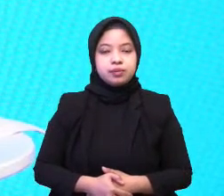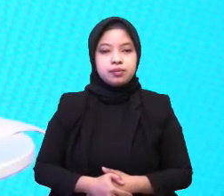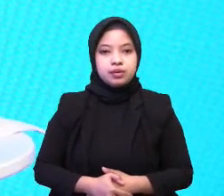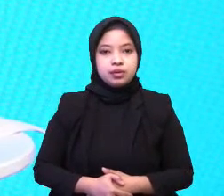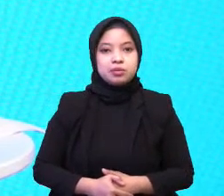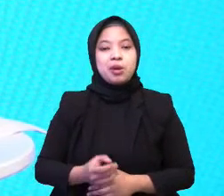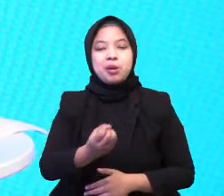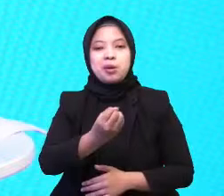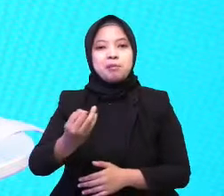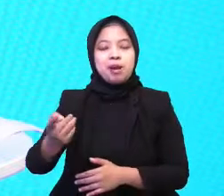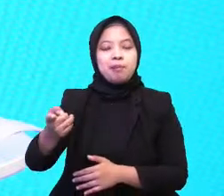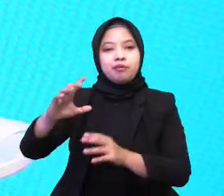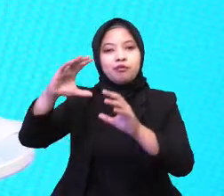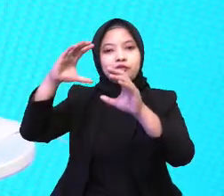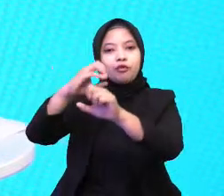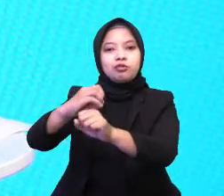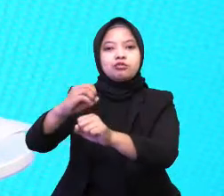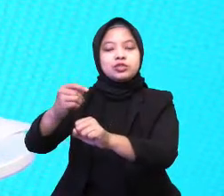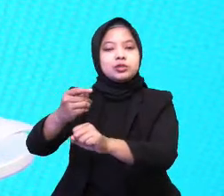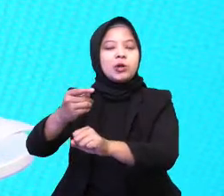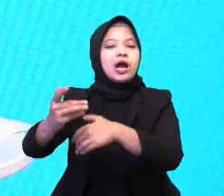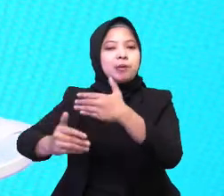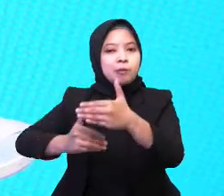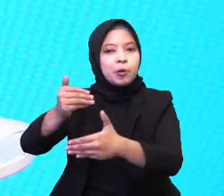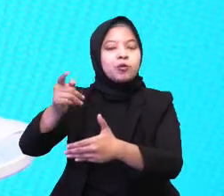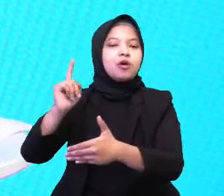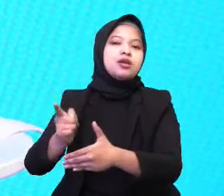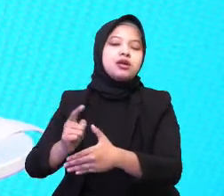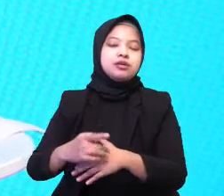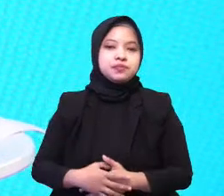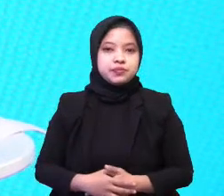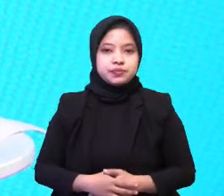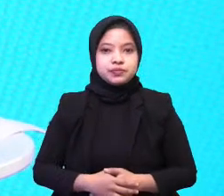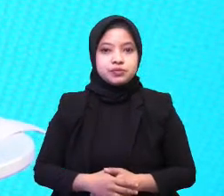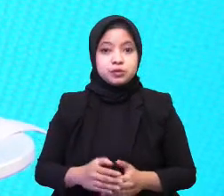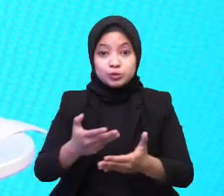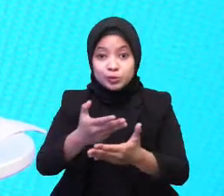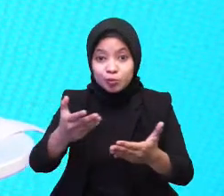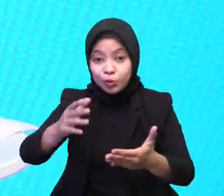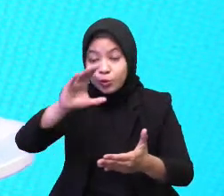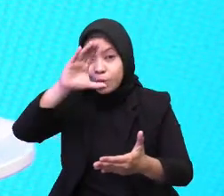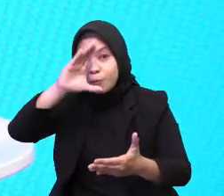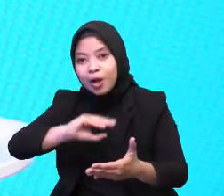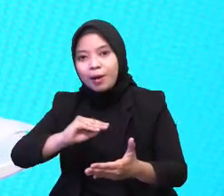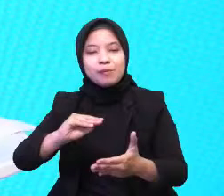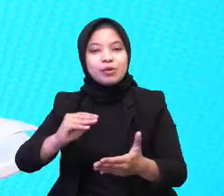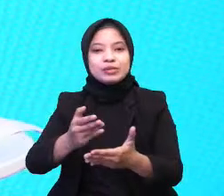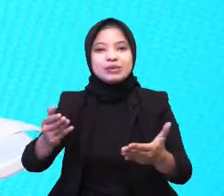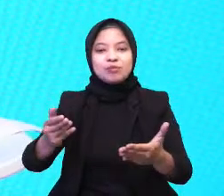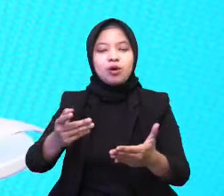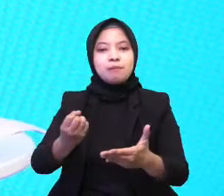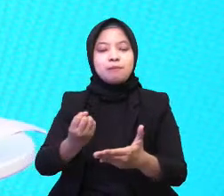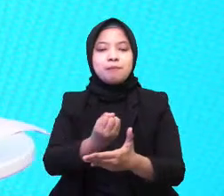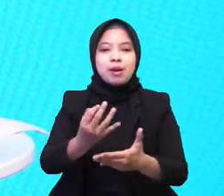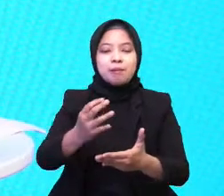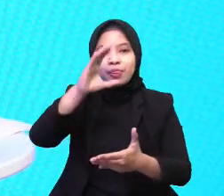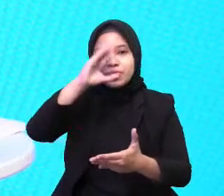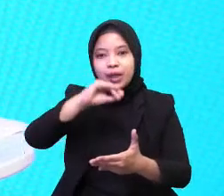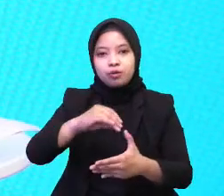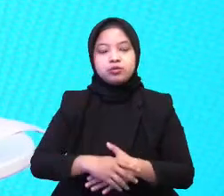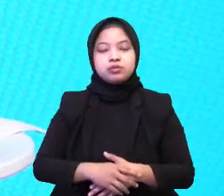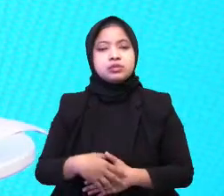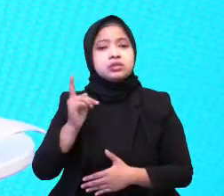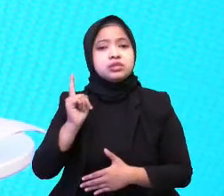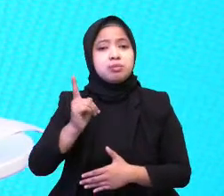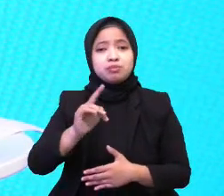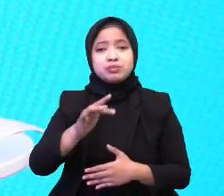on reducing the intensity of economic behavior, either because of restrictions on space for movement or because